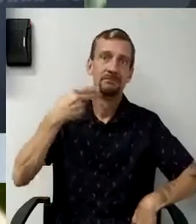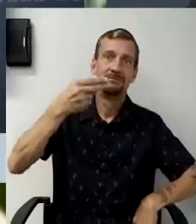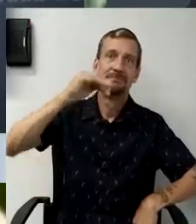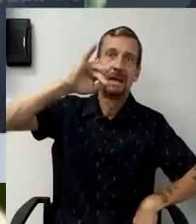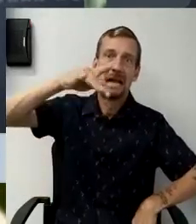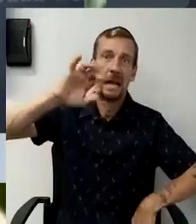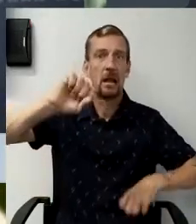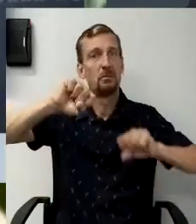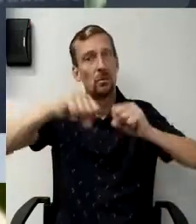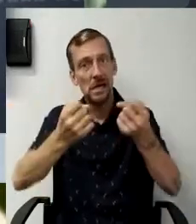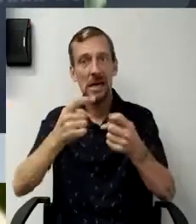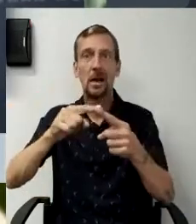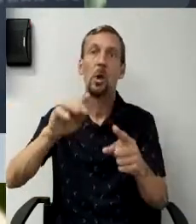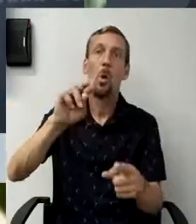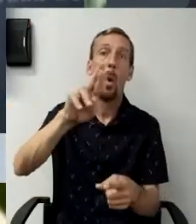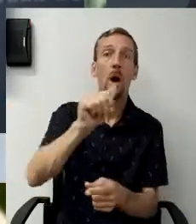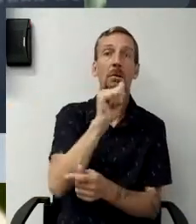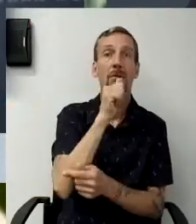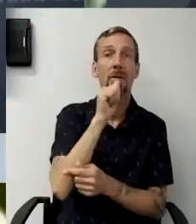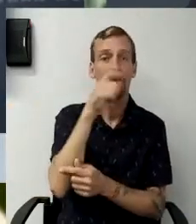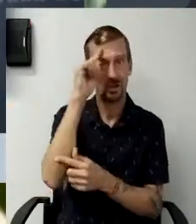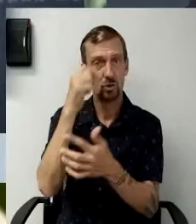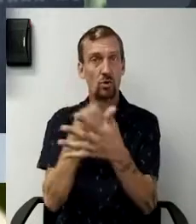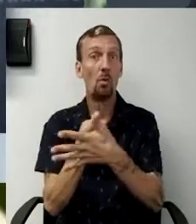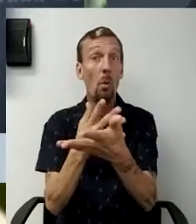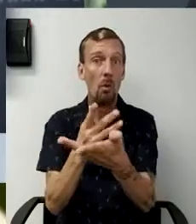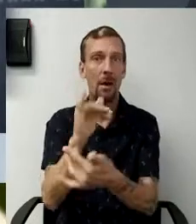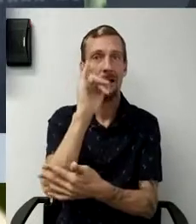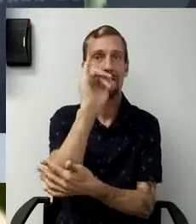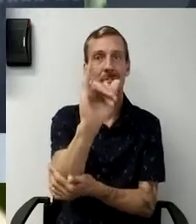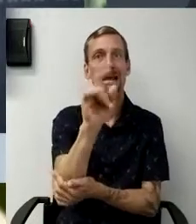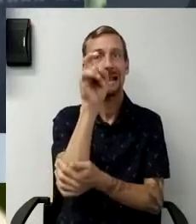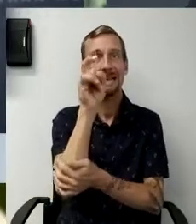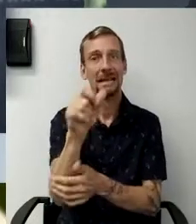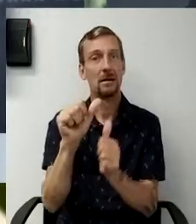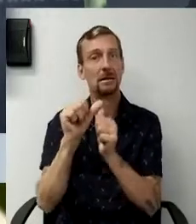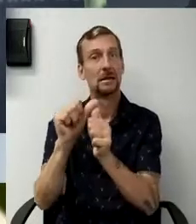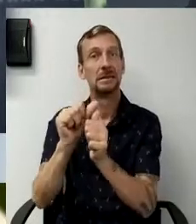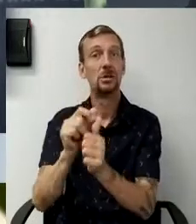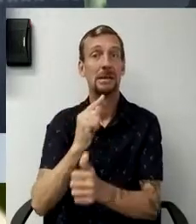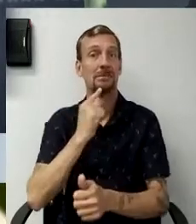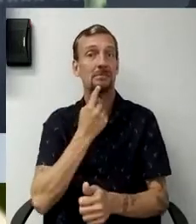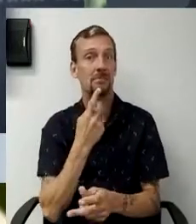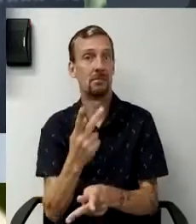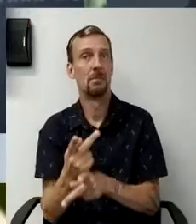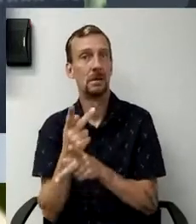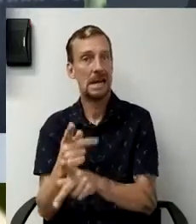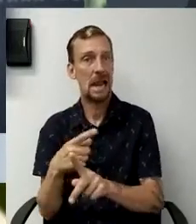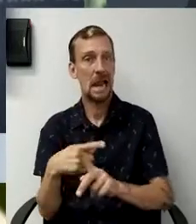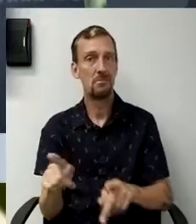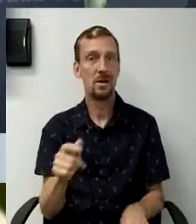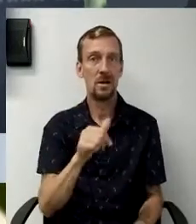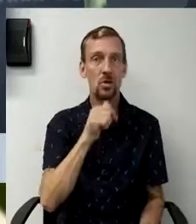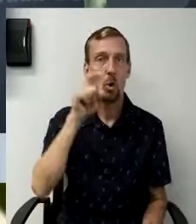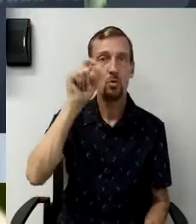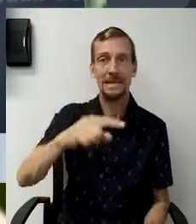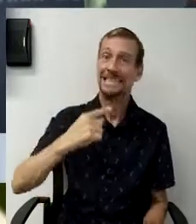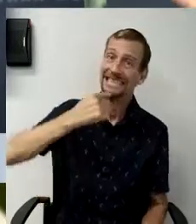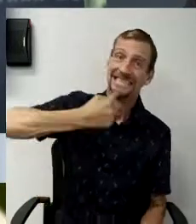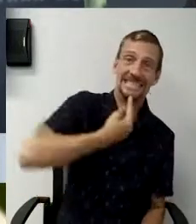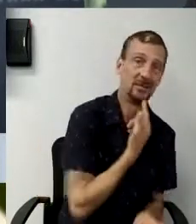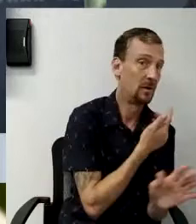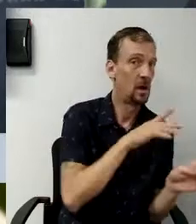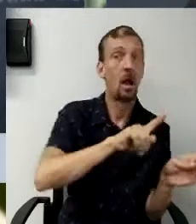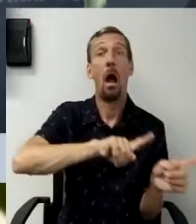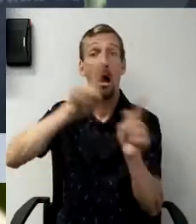a stroke and need that continuing care, but not at the acute level, but rehab